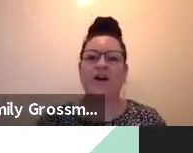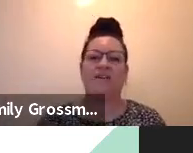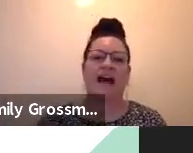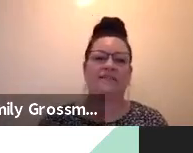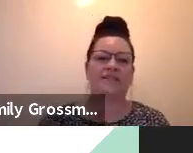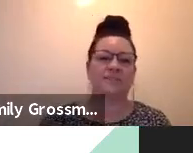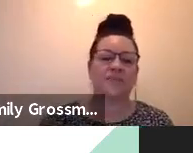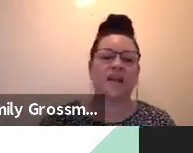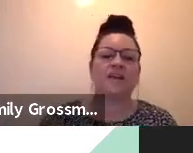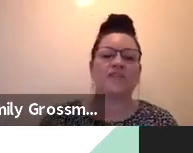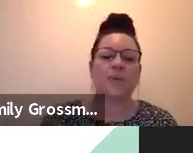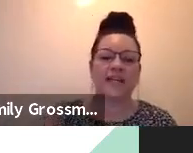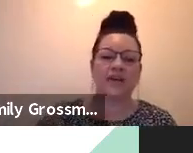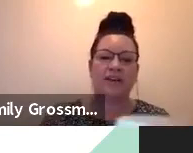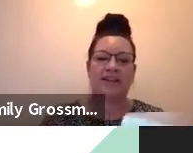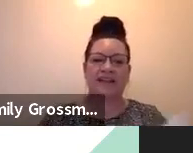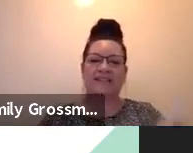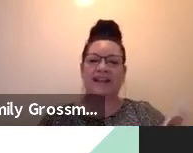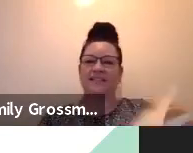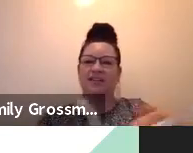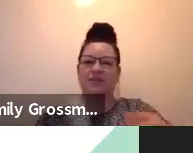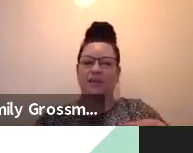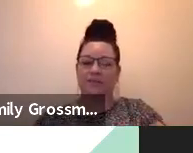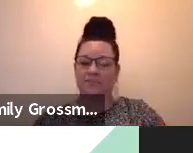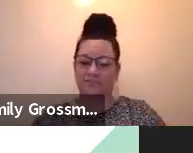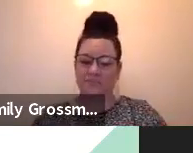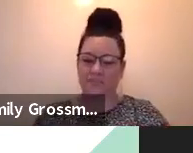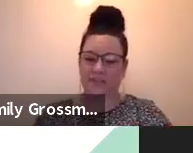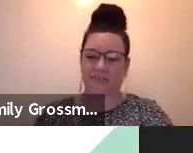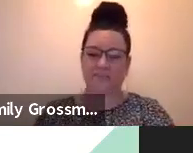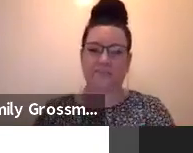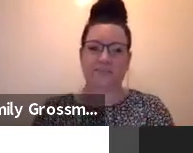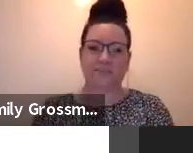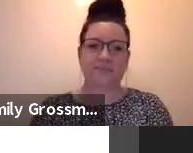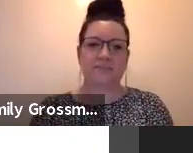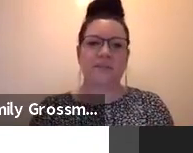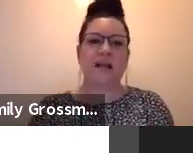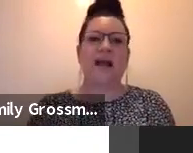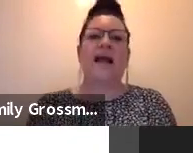it to our lives. So we can go to the next slide, Dr. Nguyen.